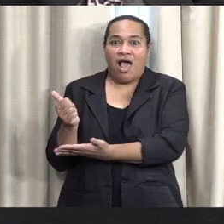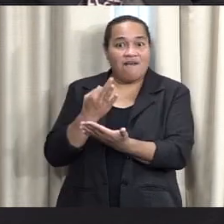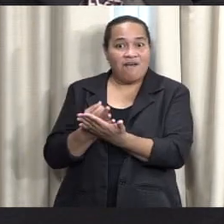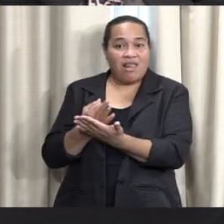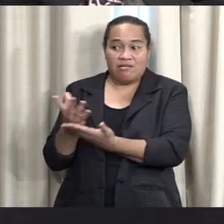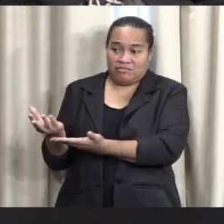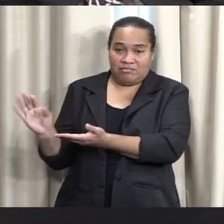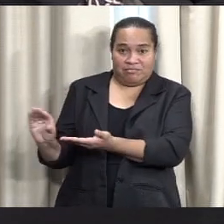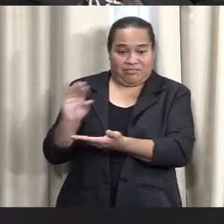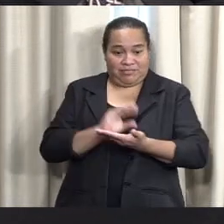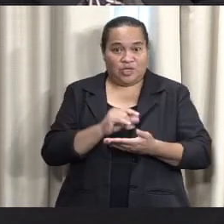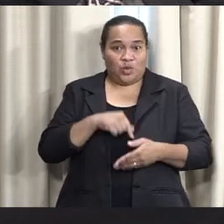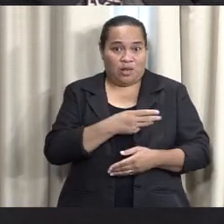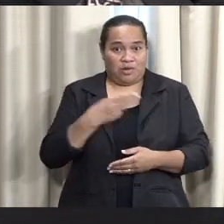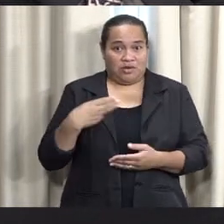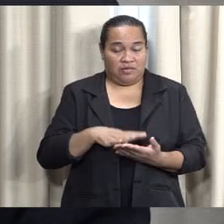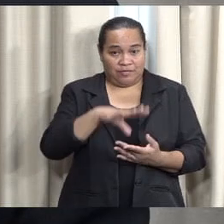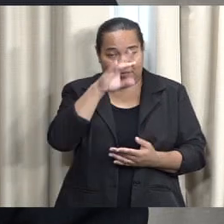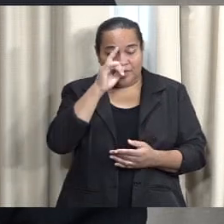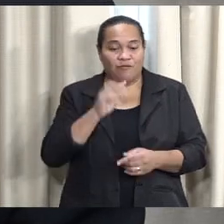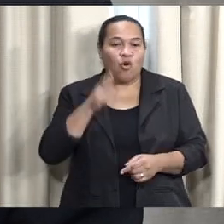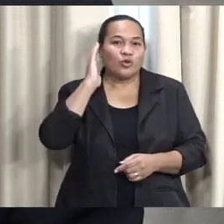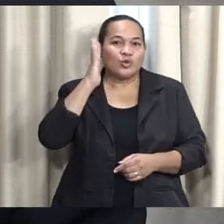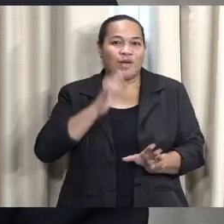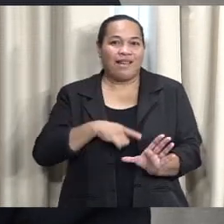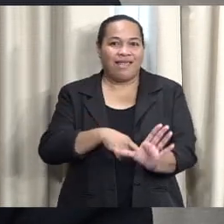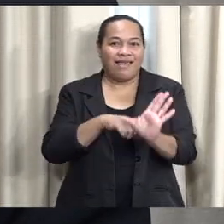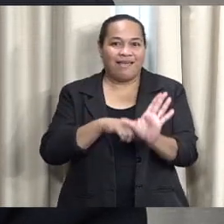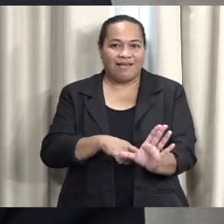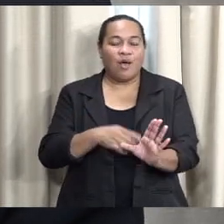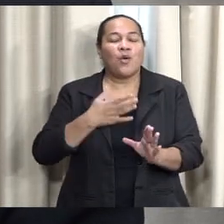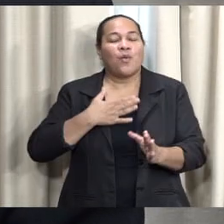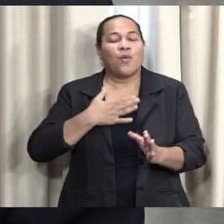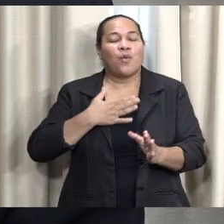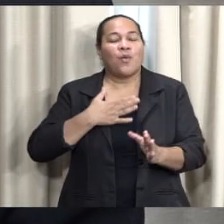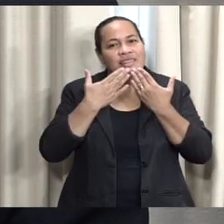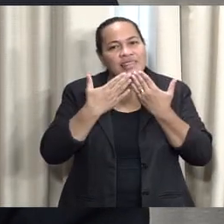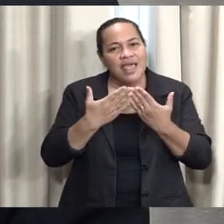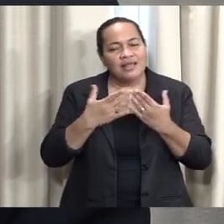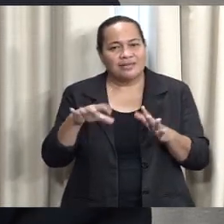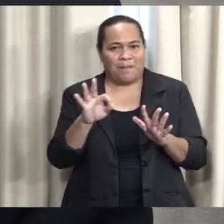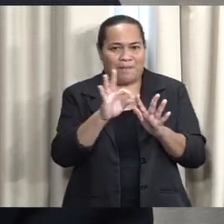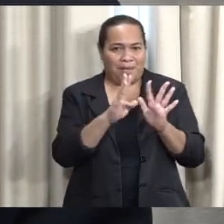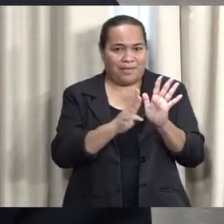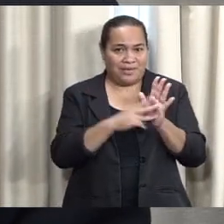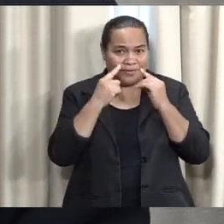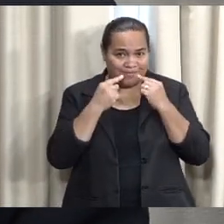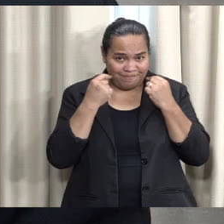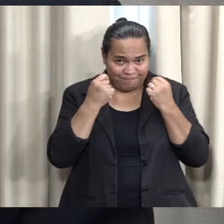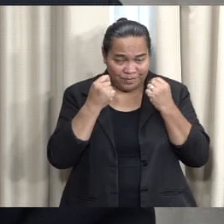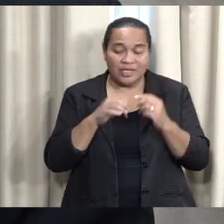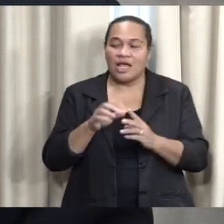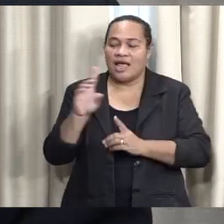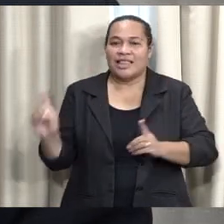the 2023 school year. And we'd like to thank the Honorable Prime Minister, the Honorable